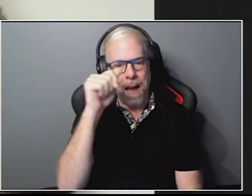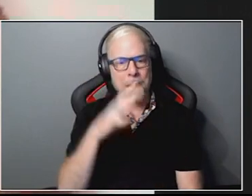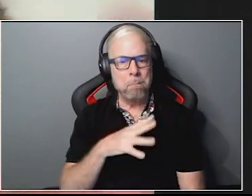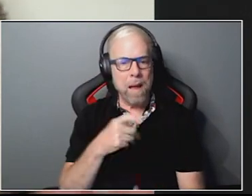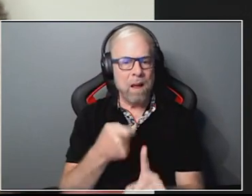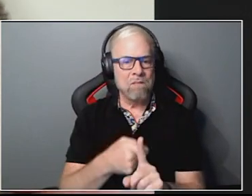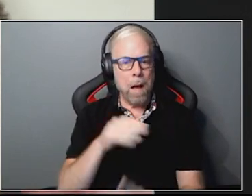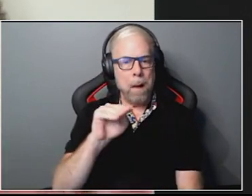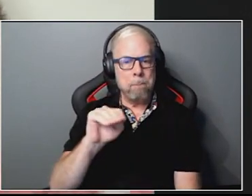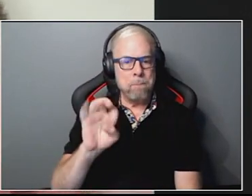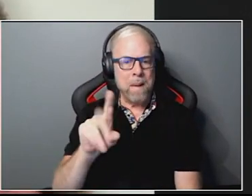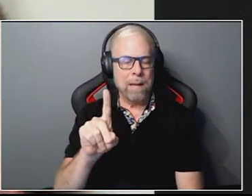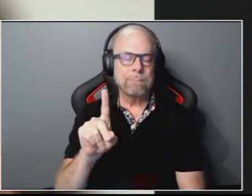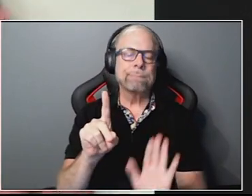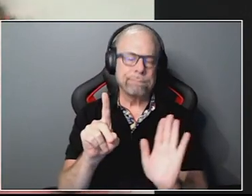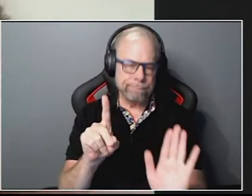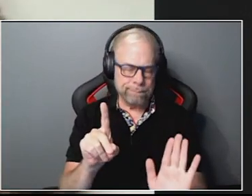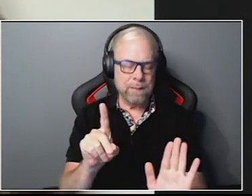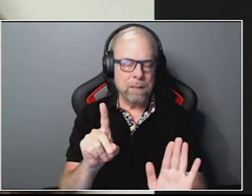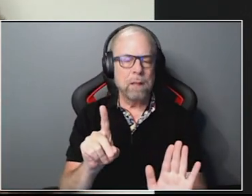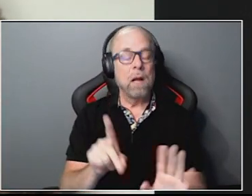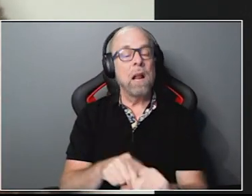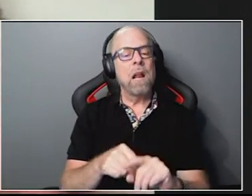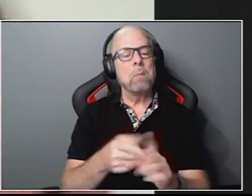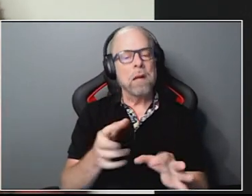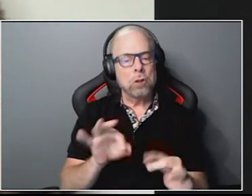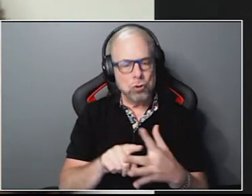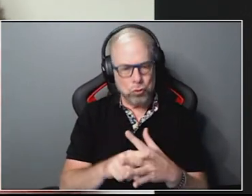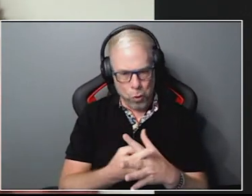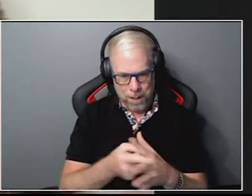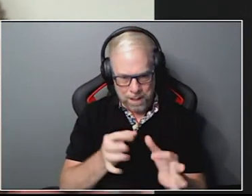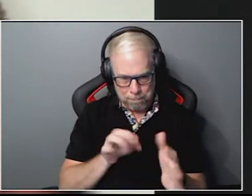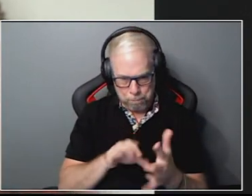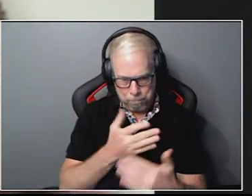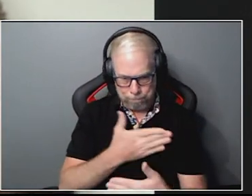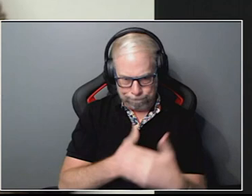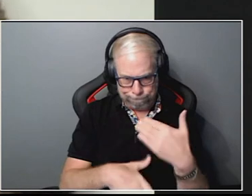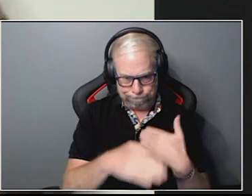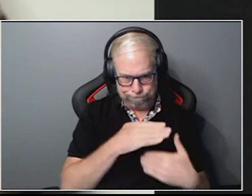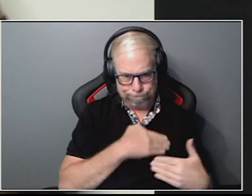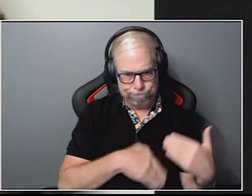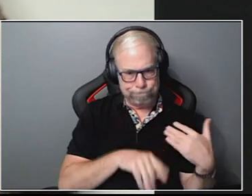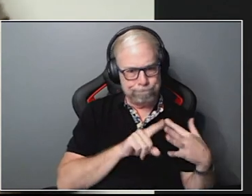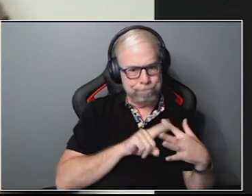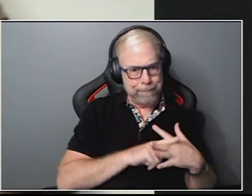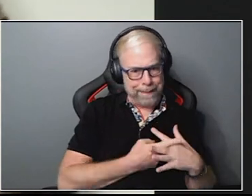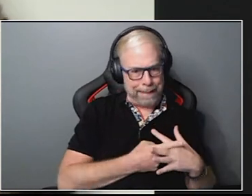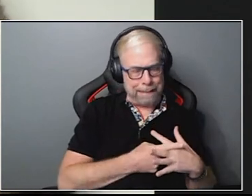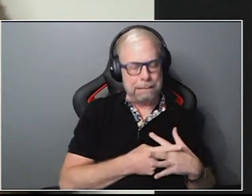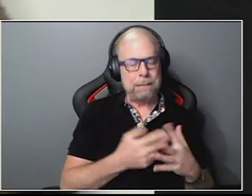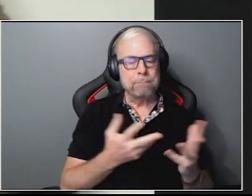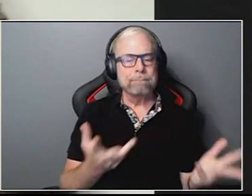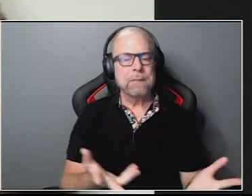world. Well, let me start at the beginning and give you an idea of how I got to be